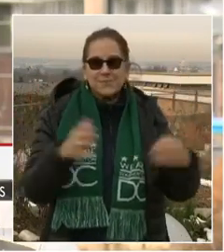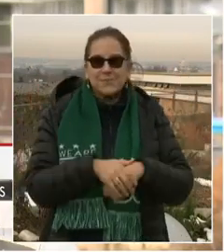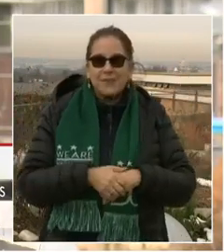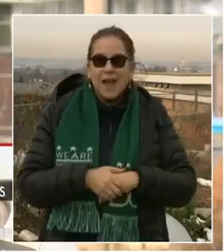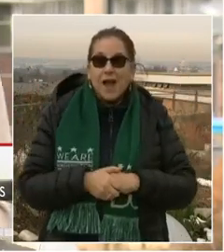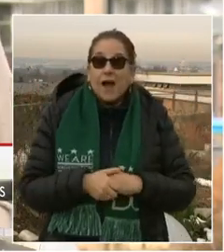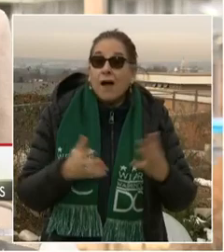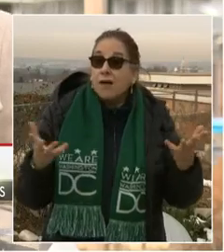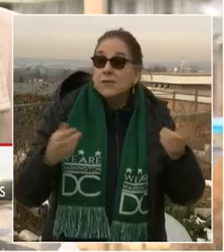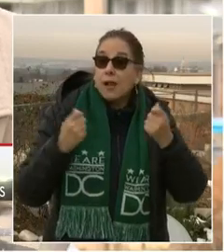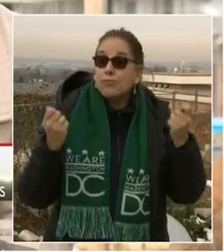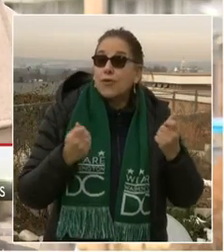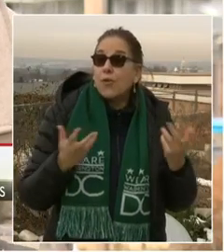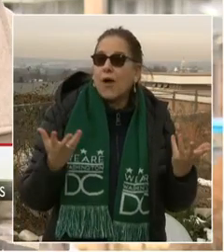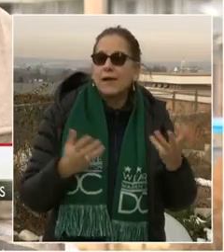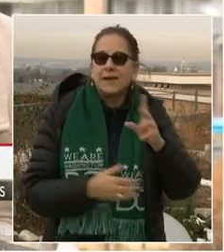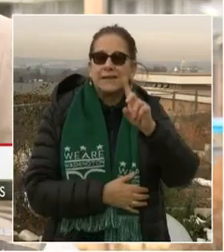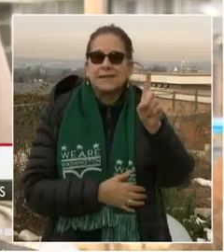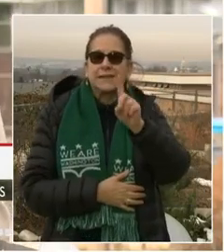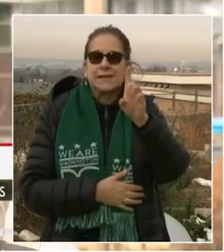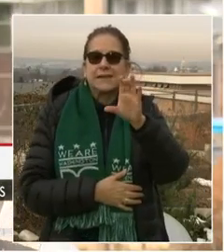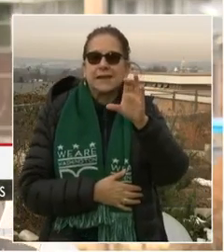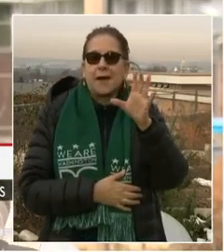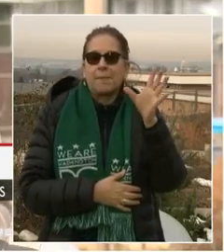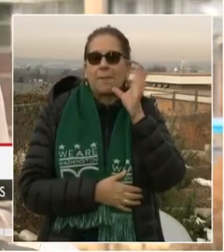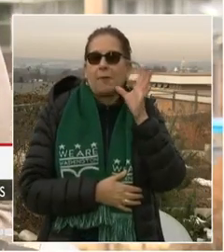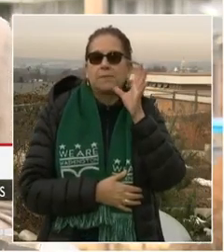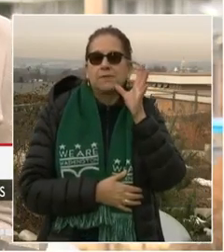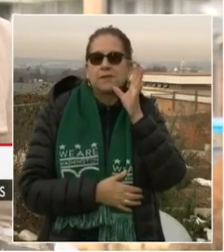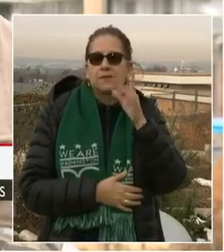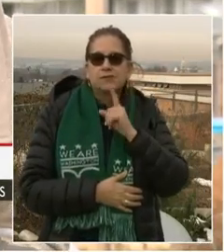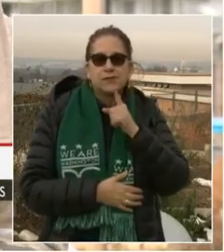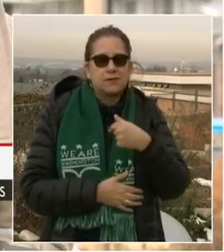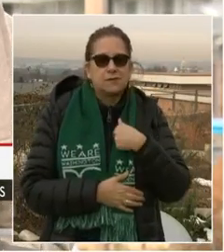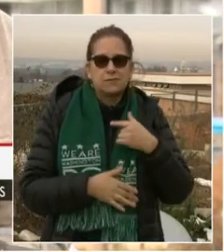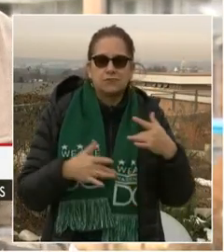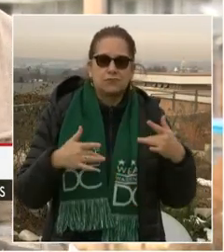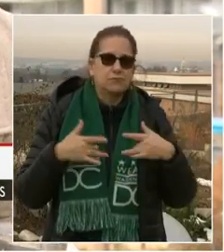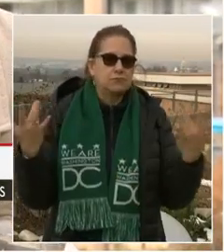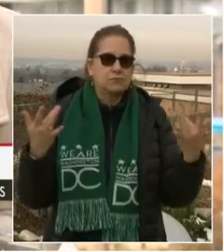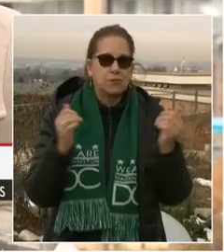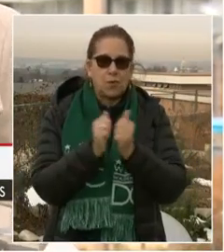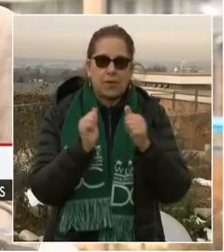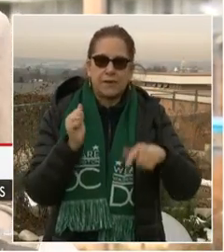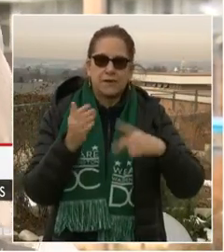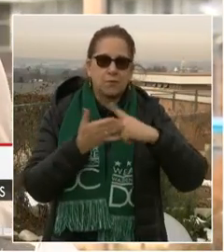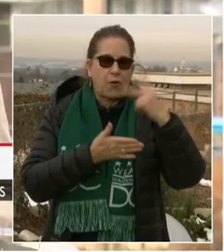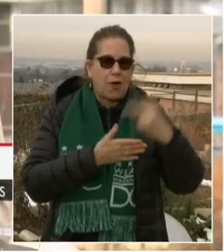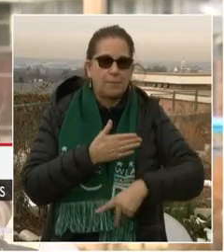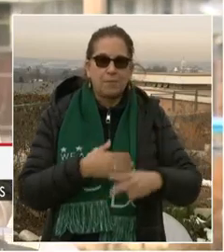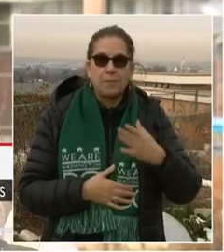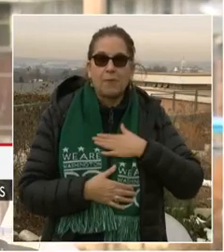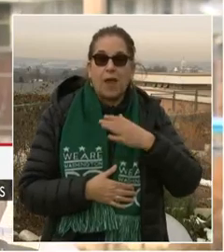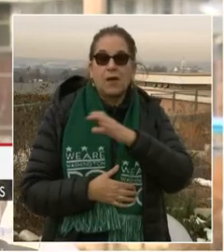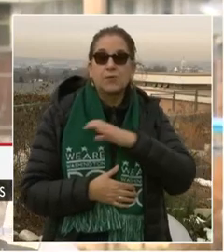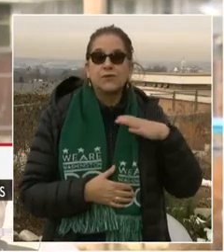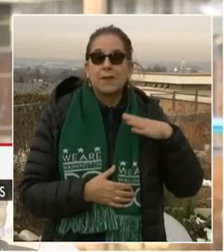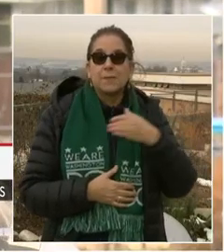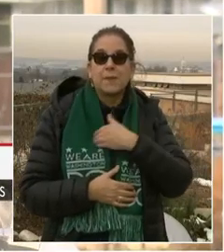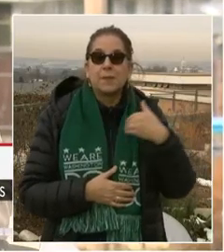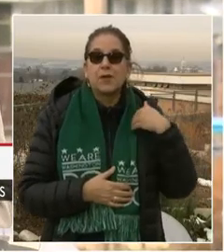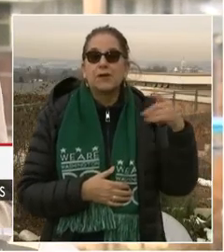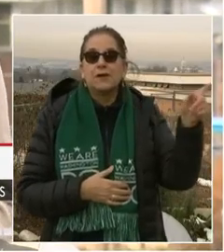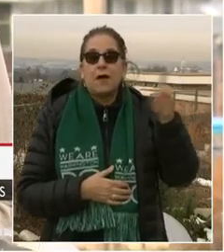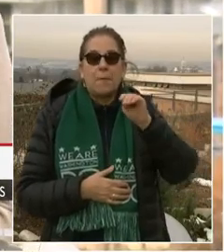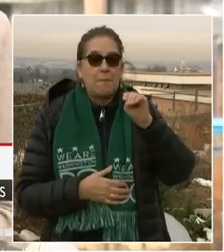can't be more excited about this today. Thank you, Councilmember McDuffie, my council member, for that wonderful introduction. And I'm thinking